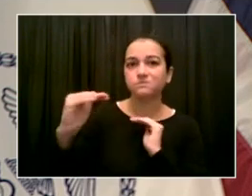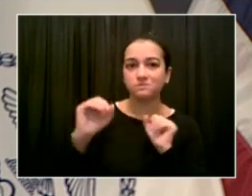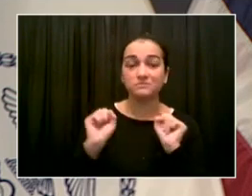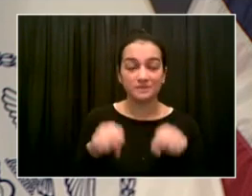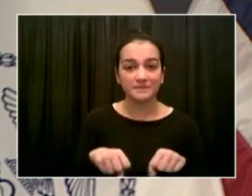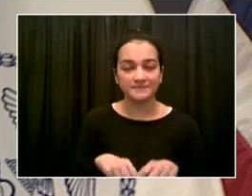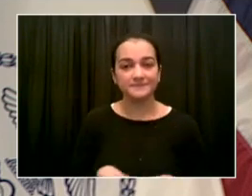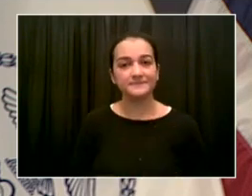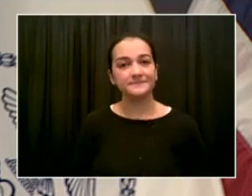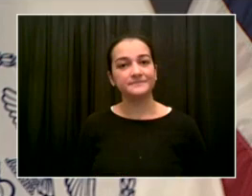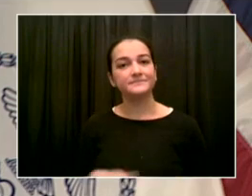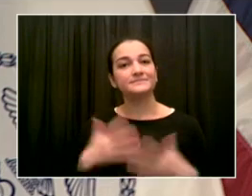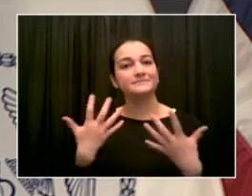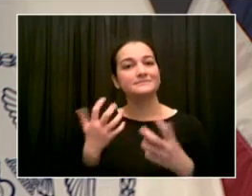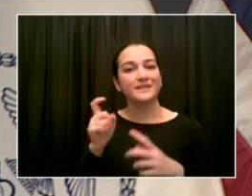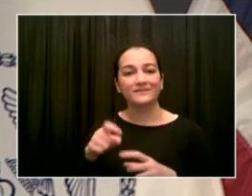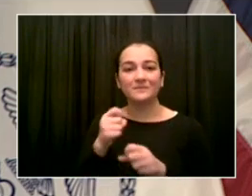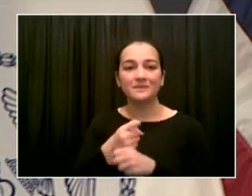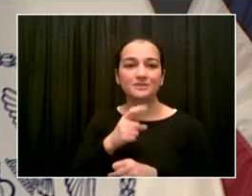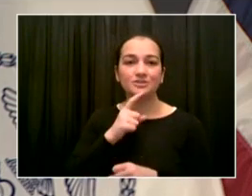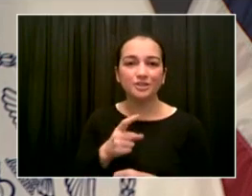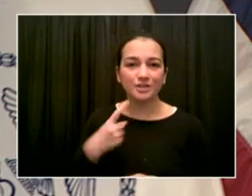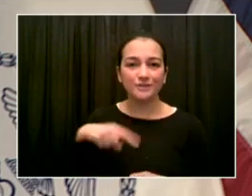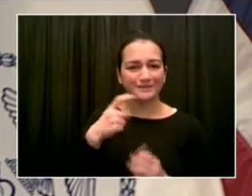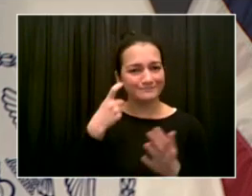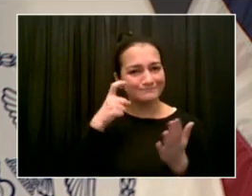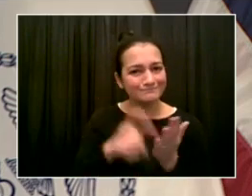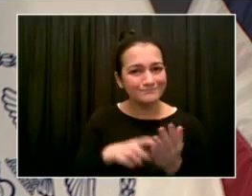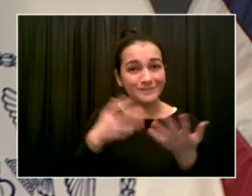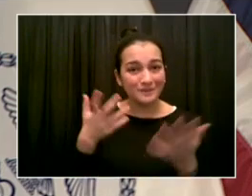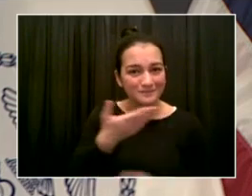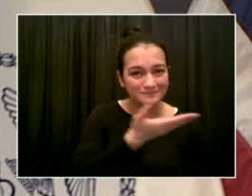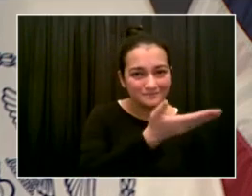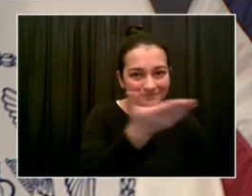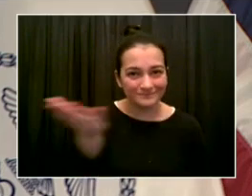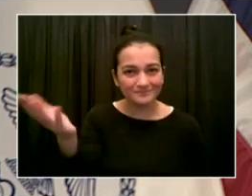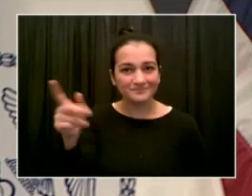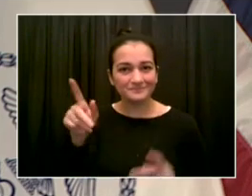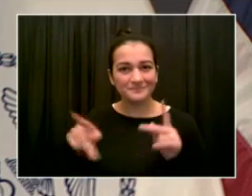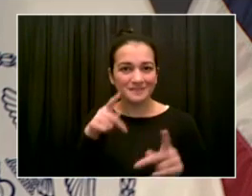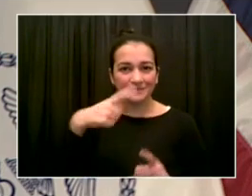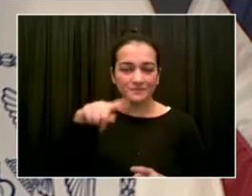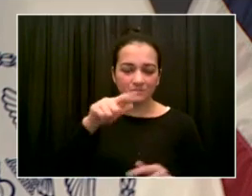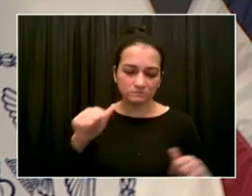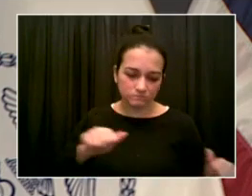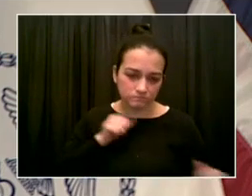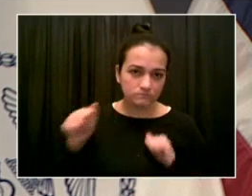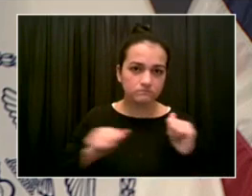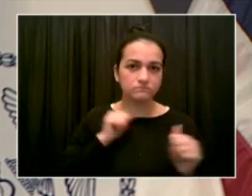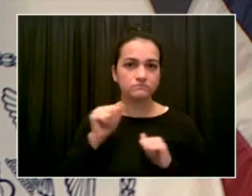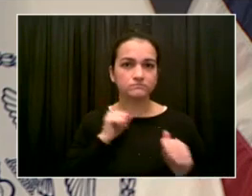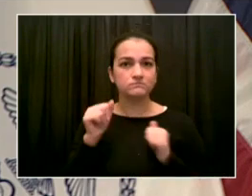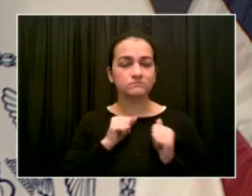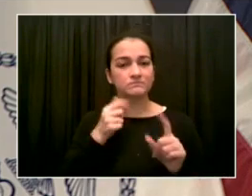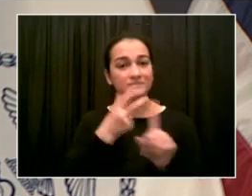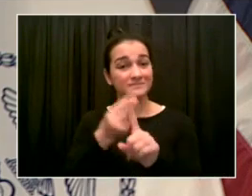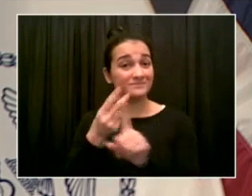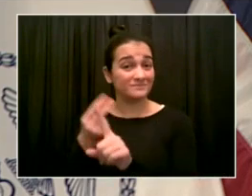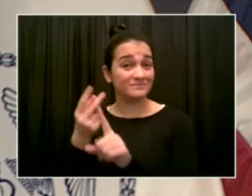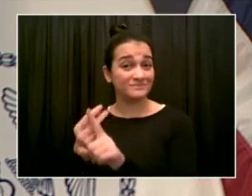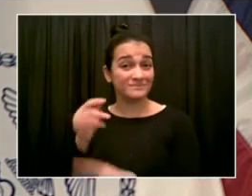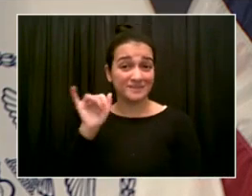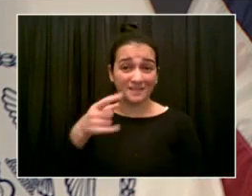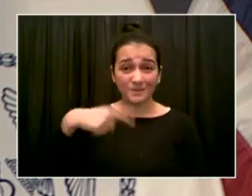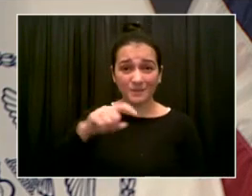New Yorkers, every single human being who went and got vaccinated. I am honored to have served this city during our